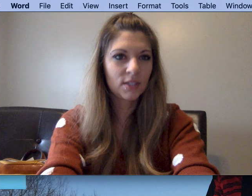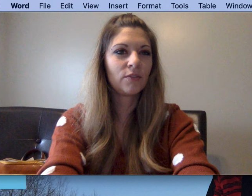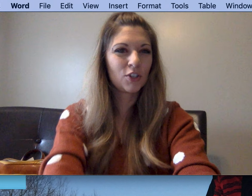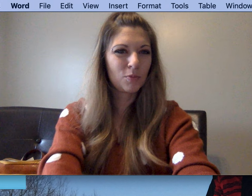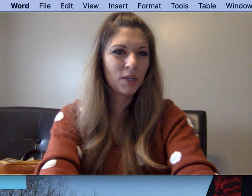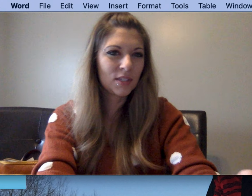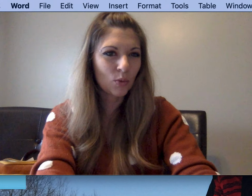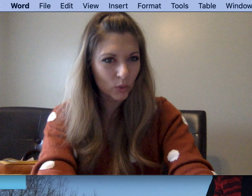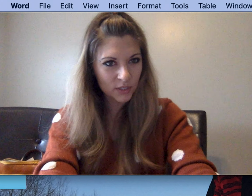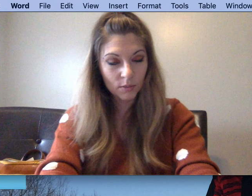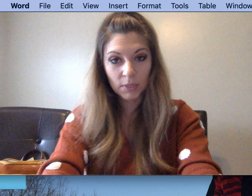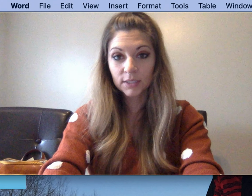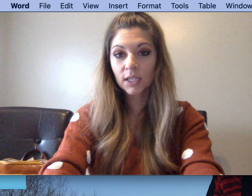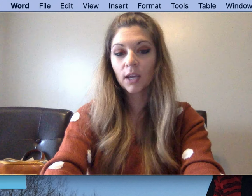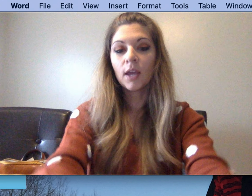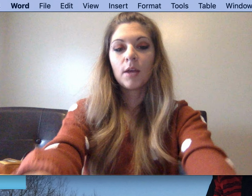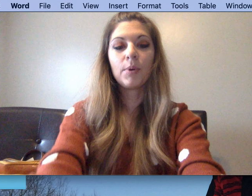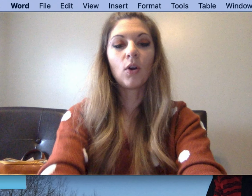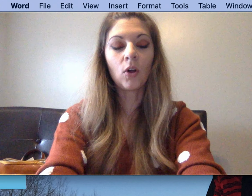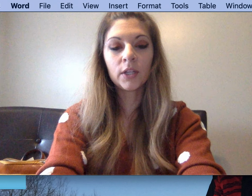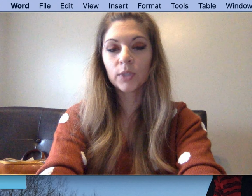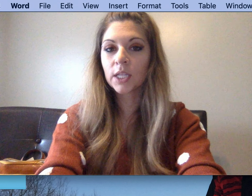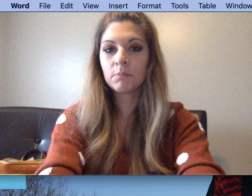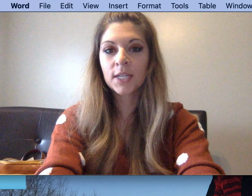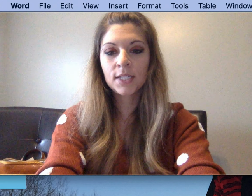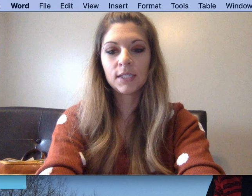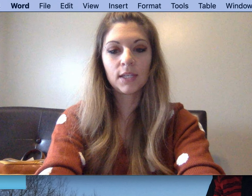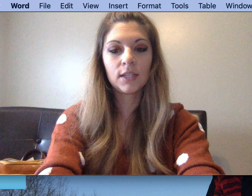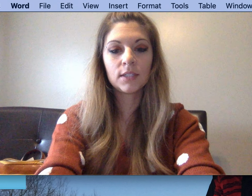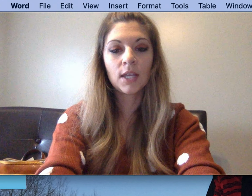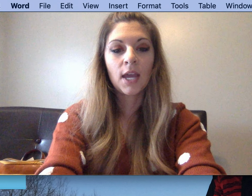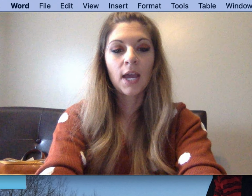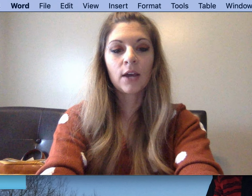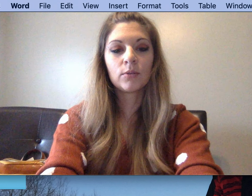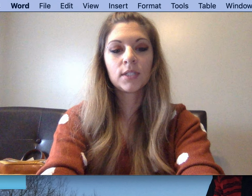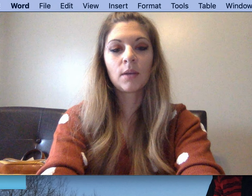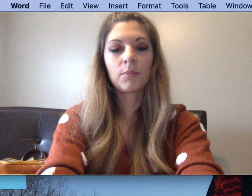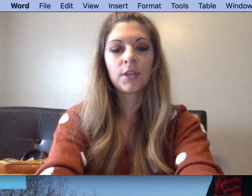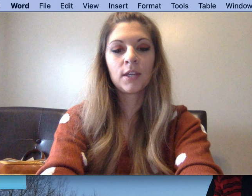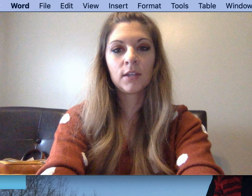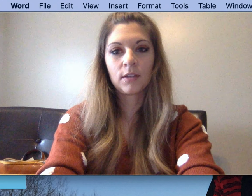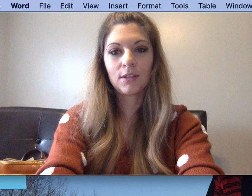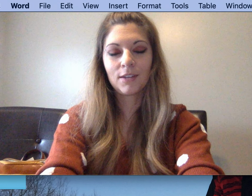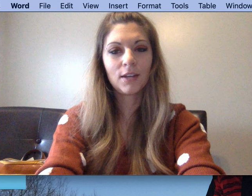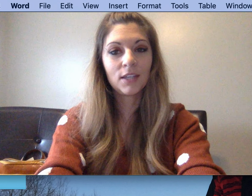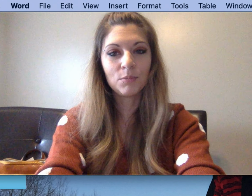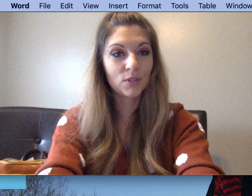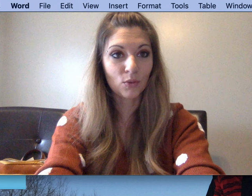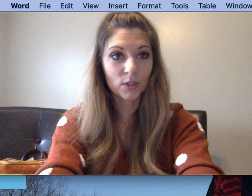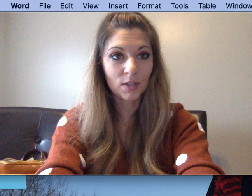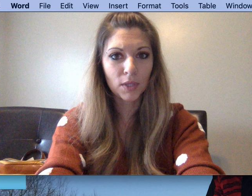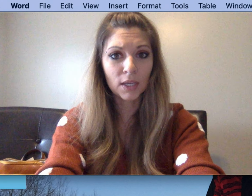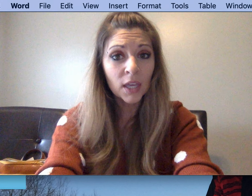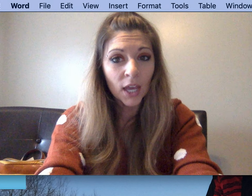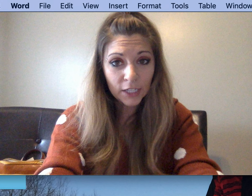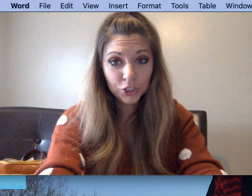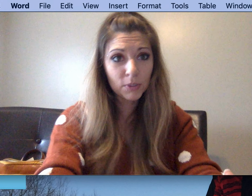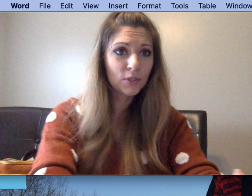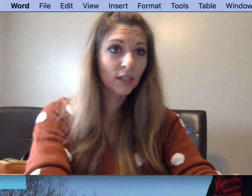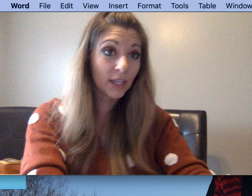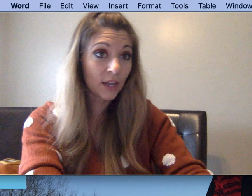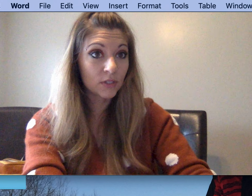remembering this definition because that word's semantic. But all it really means is how something, and I keep using the word something,